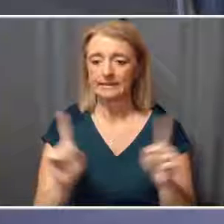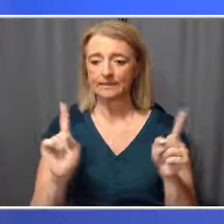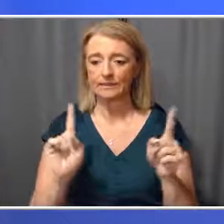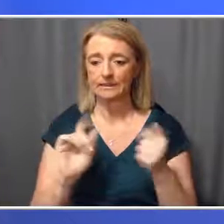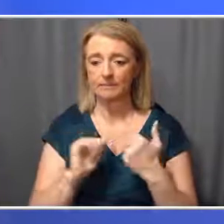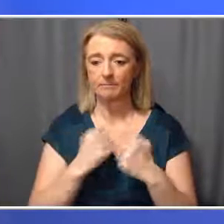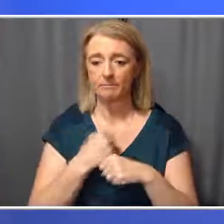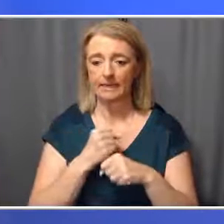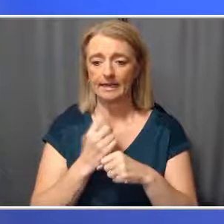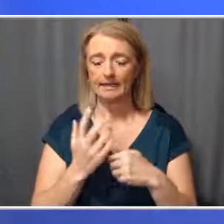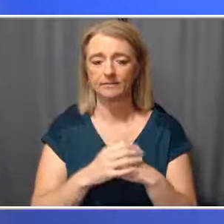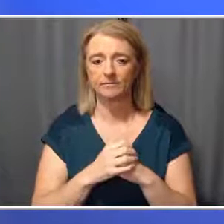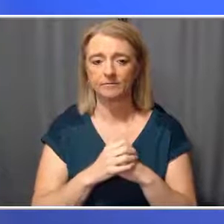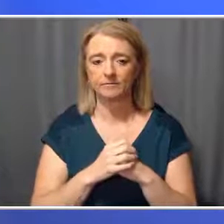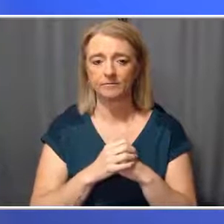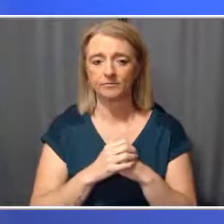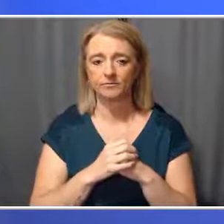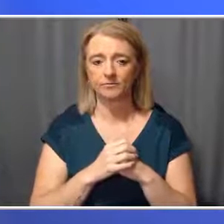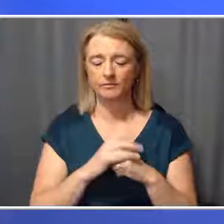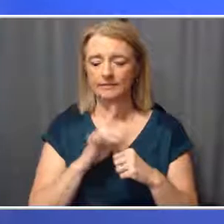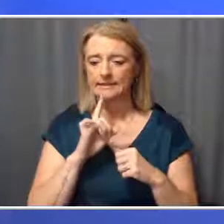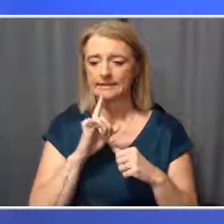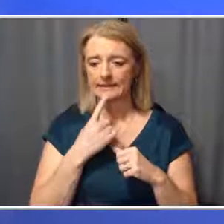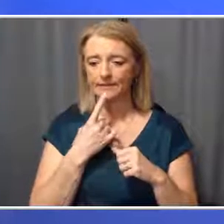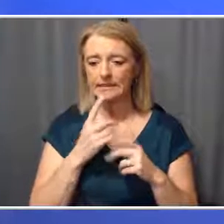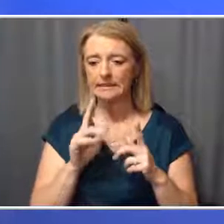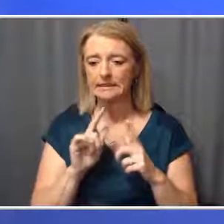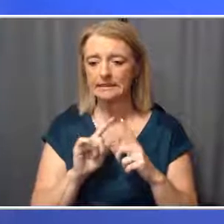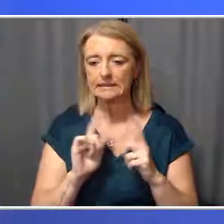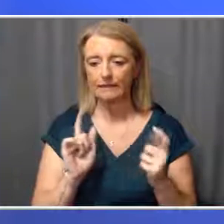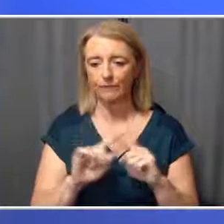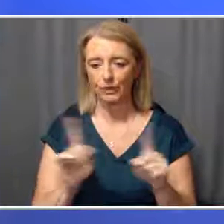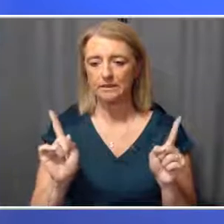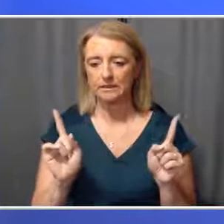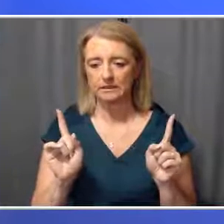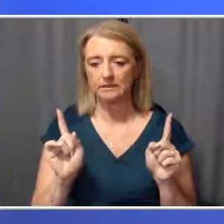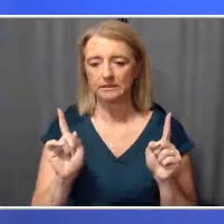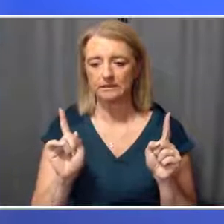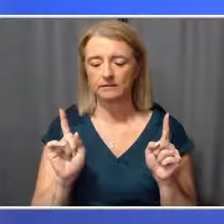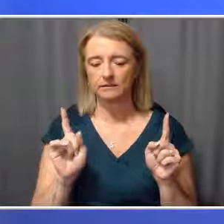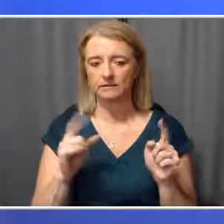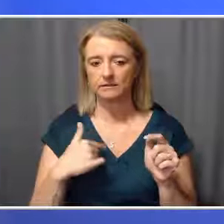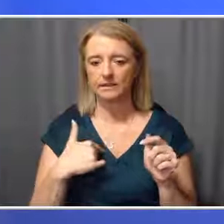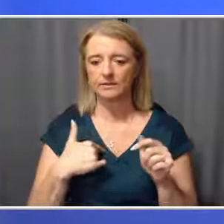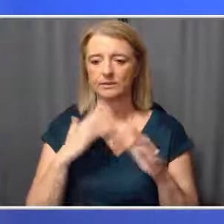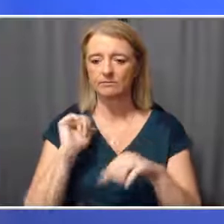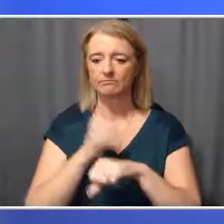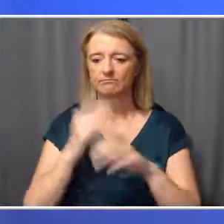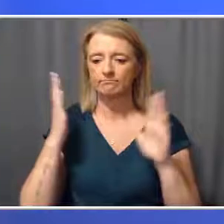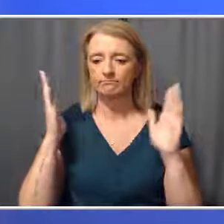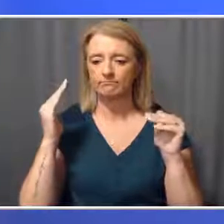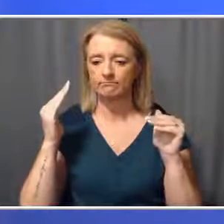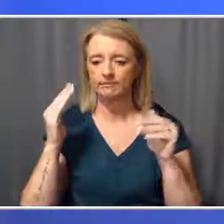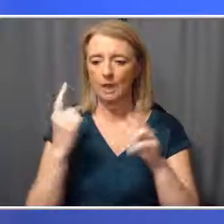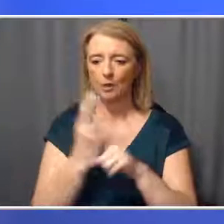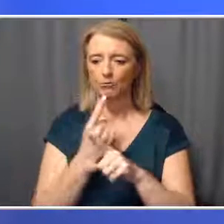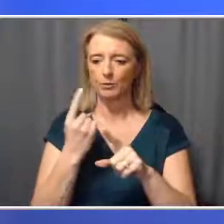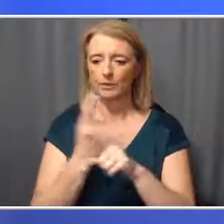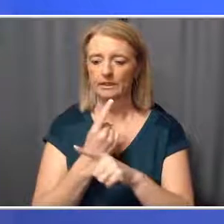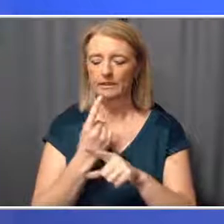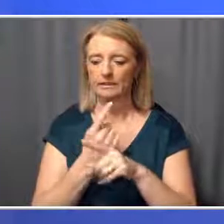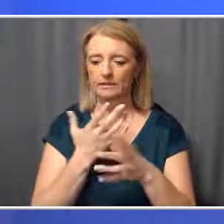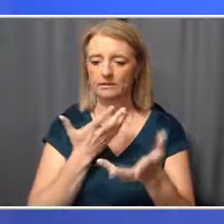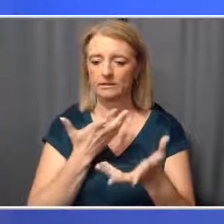temples and not immediately feel the pain of nerves that were inflamed. I was able to take